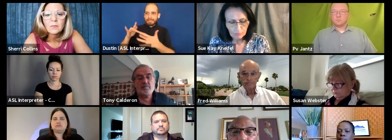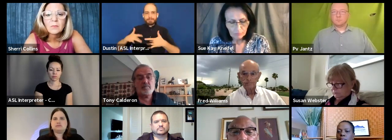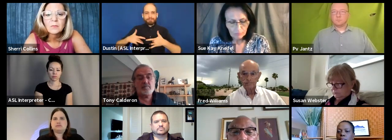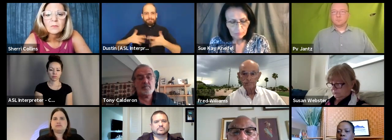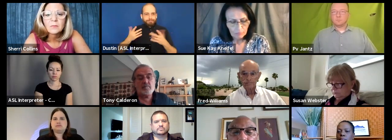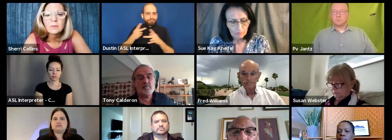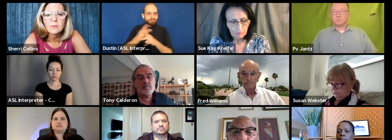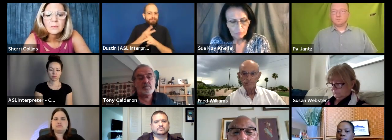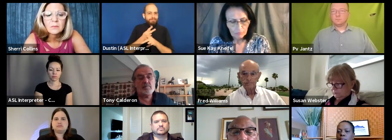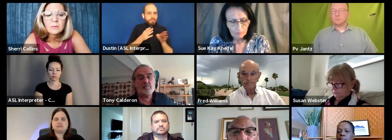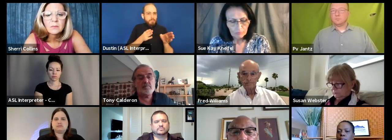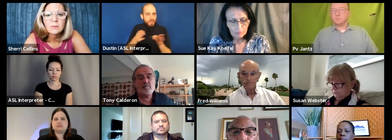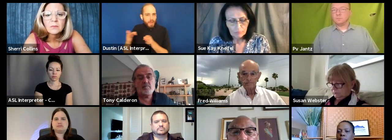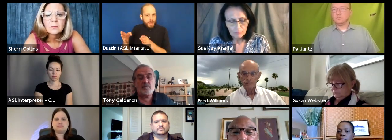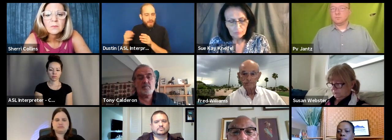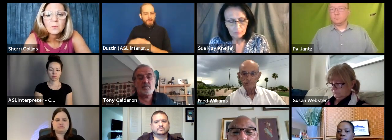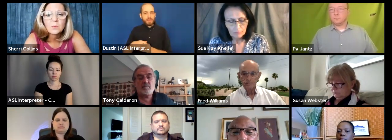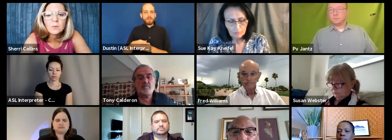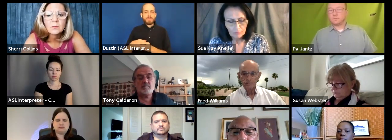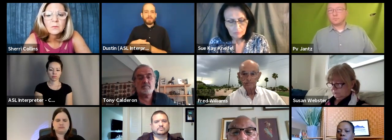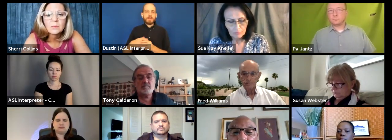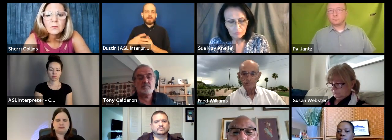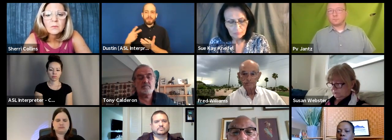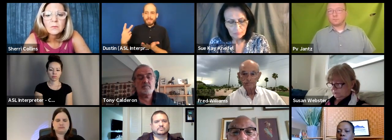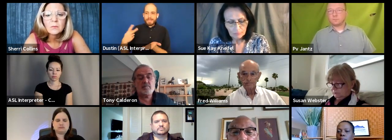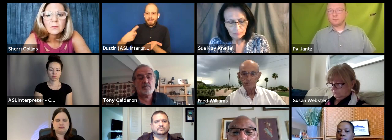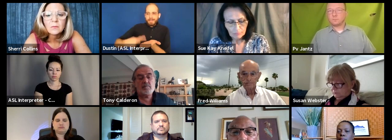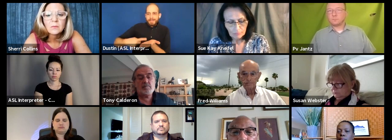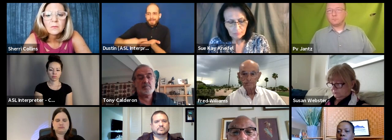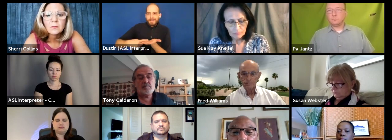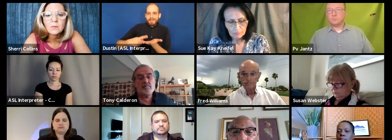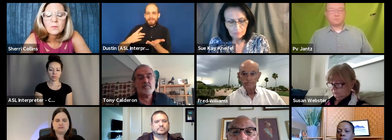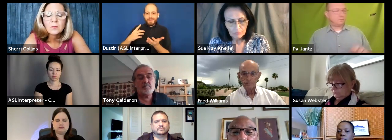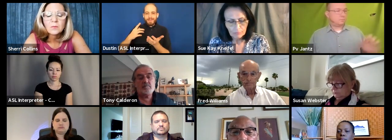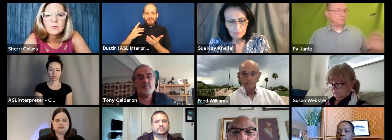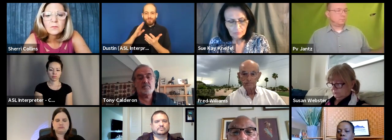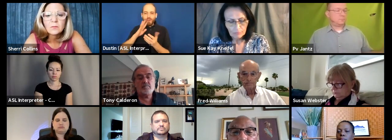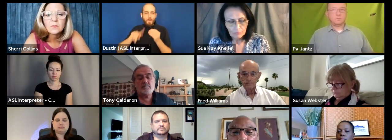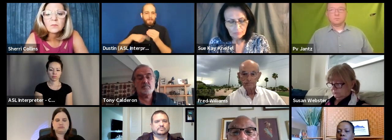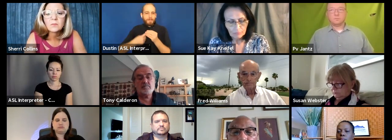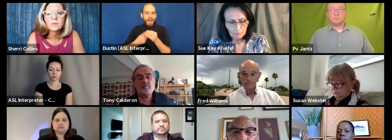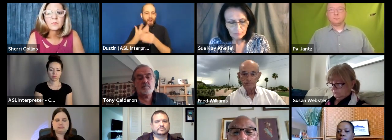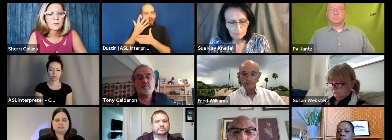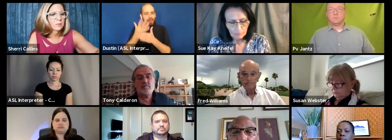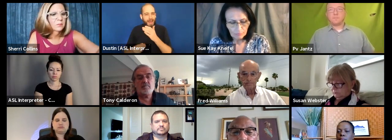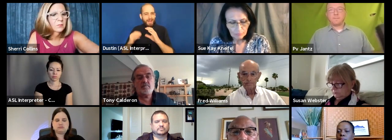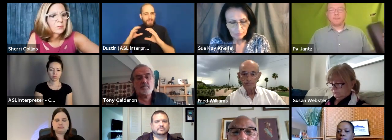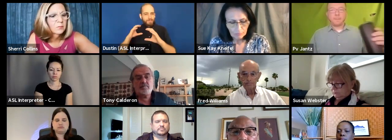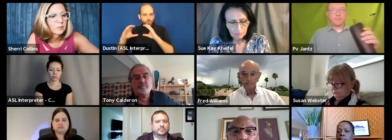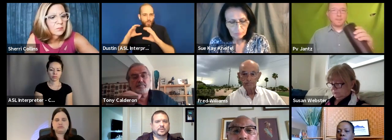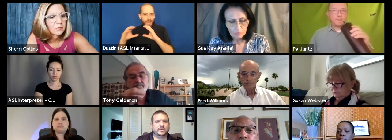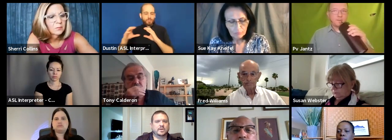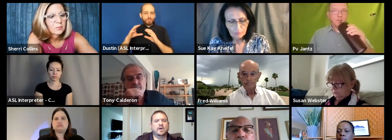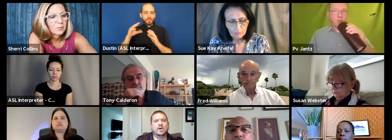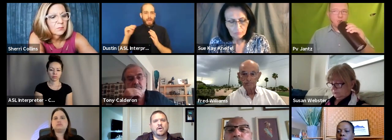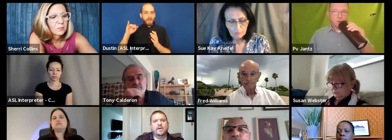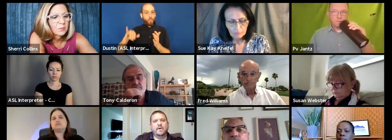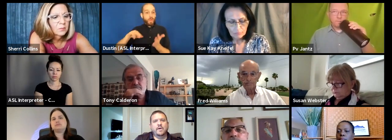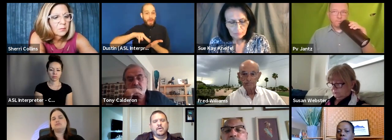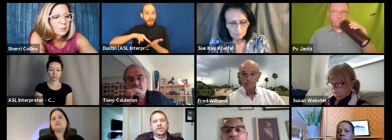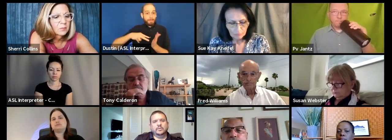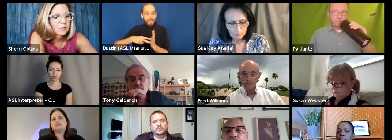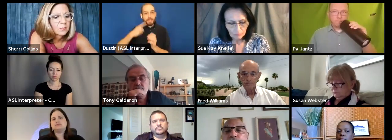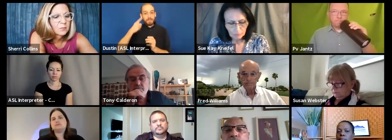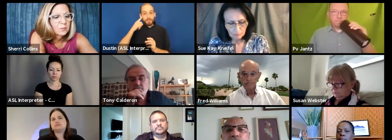talk about lack of communication and what that looks like for individuals who are deaf and hard of